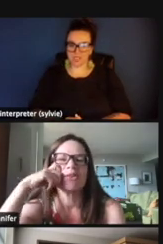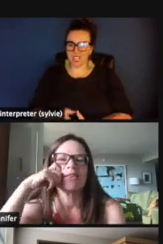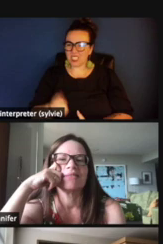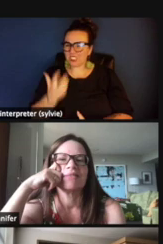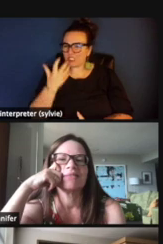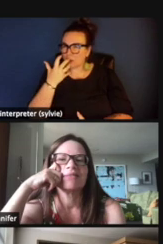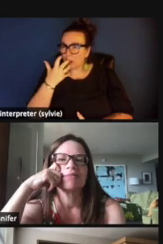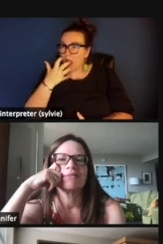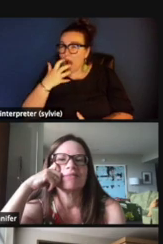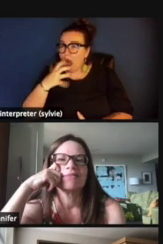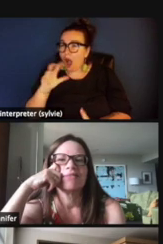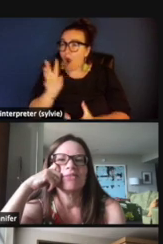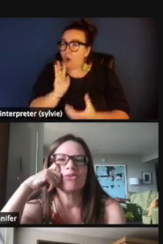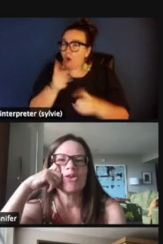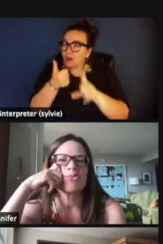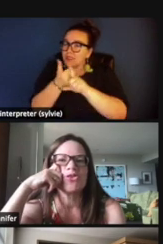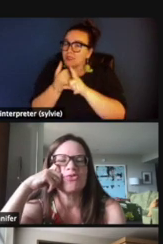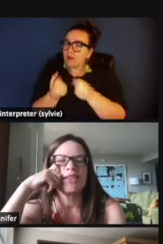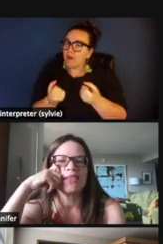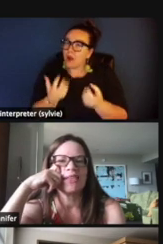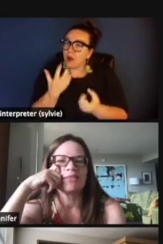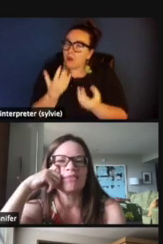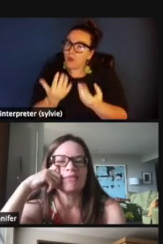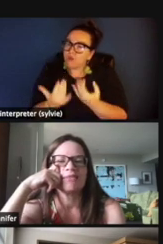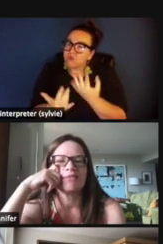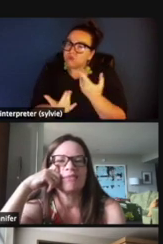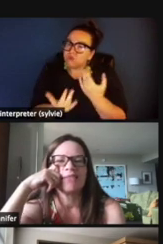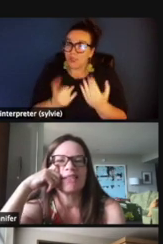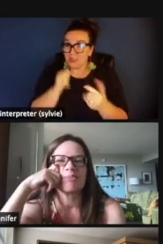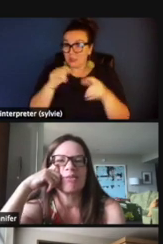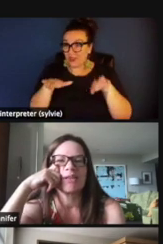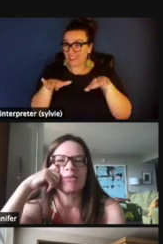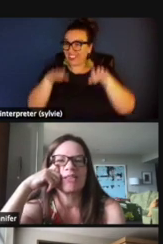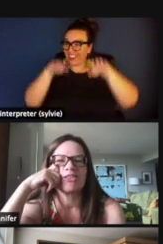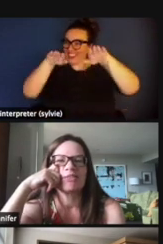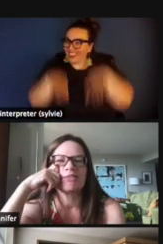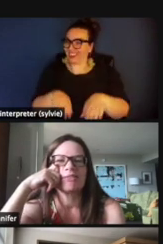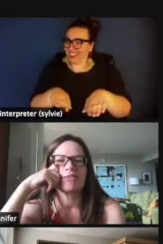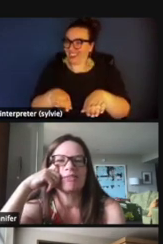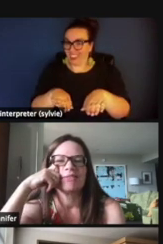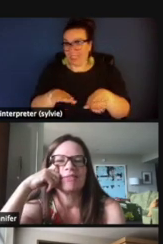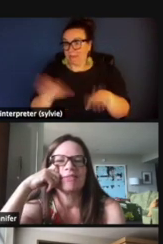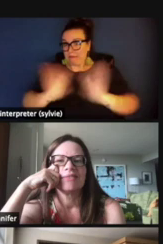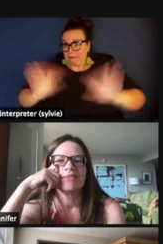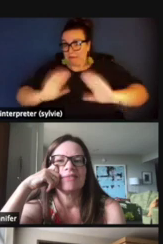is boiling. So don't put your feet in there. That's my recommendation.